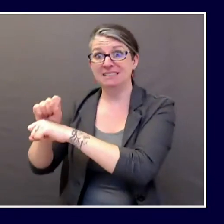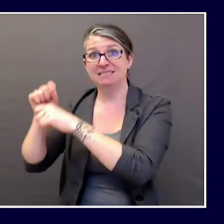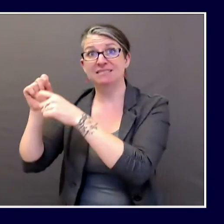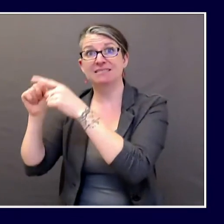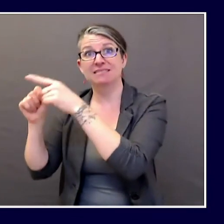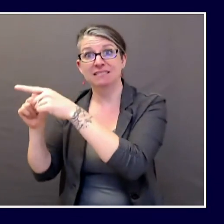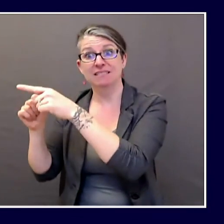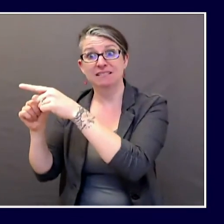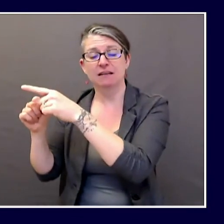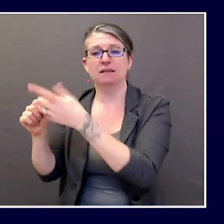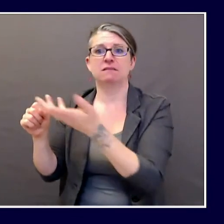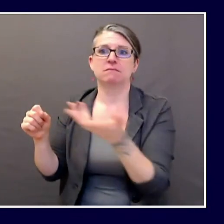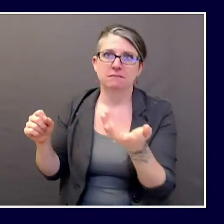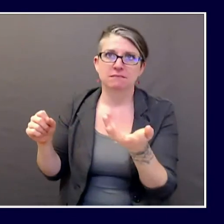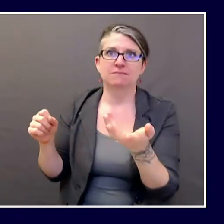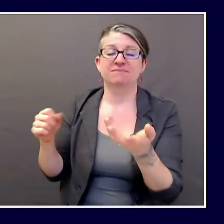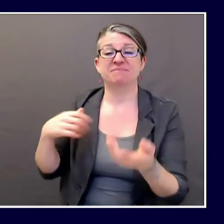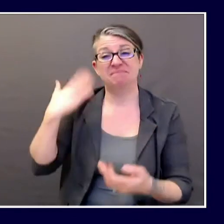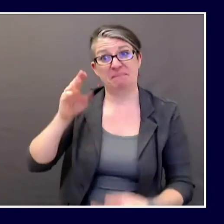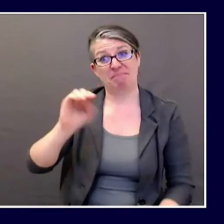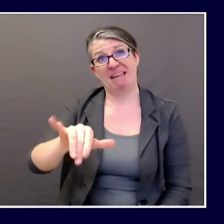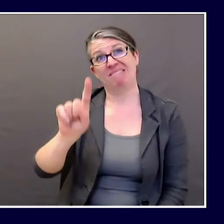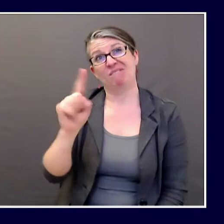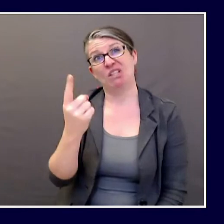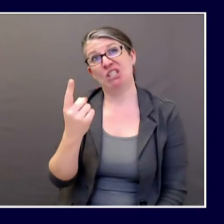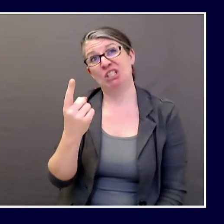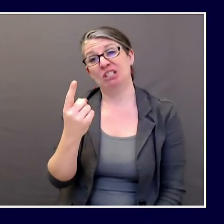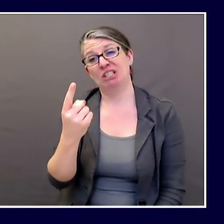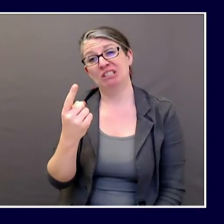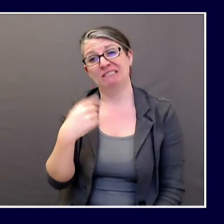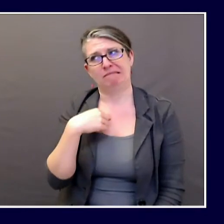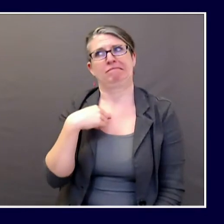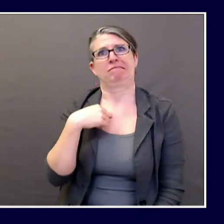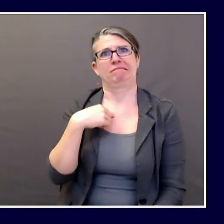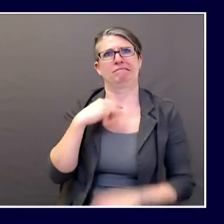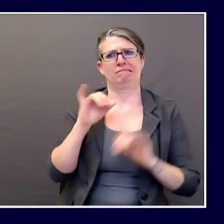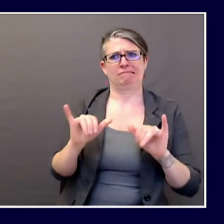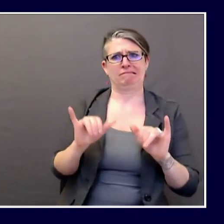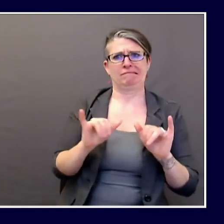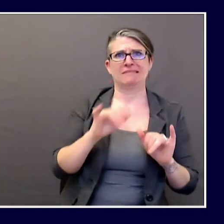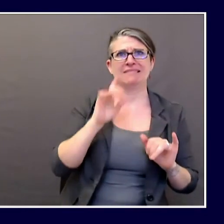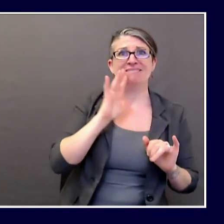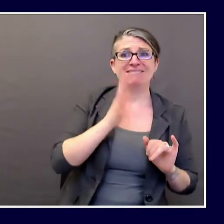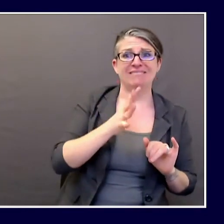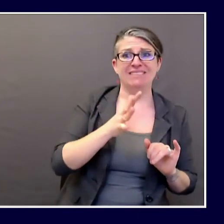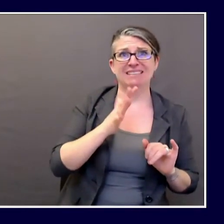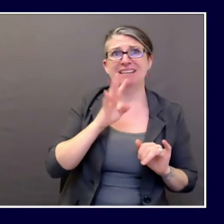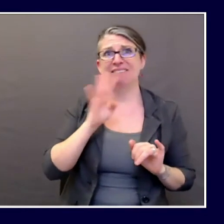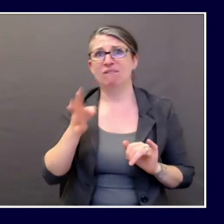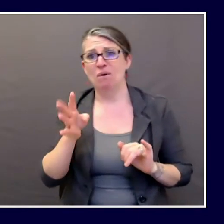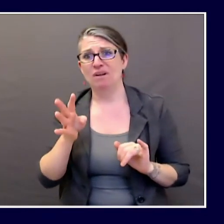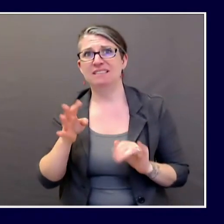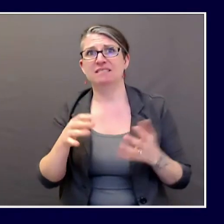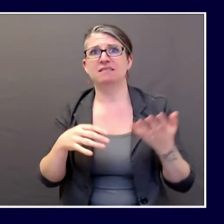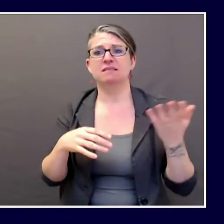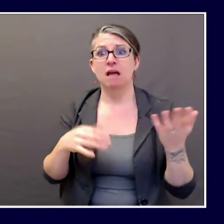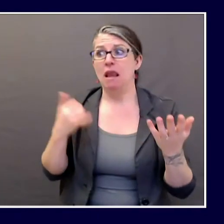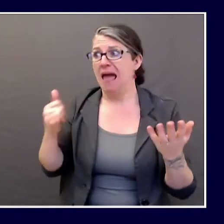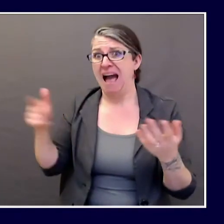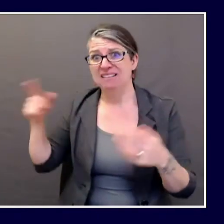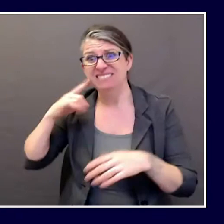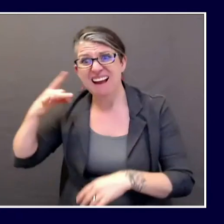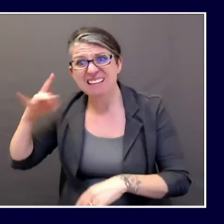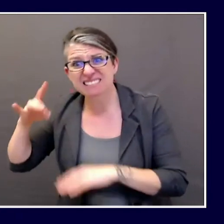people, but the president, I think, was clear, or at least careful, to make the same point that Governor Mills and I and Commissioner Lambrou have made, which